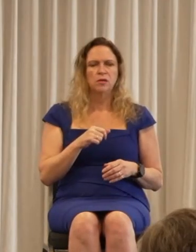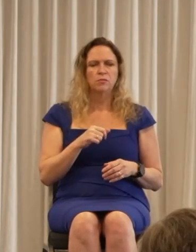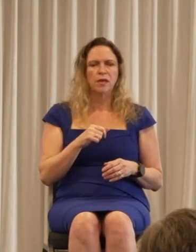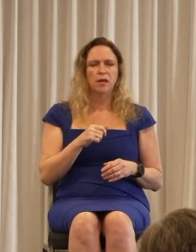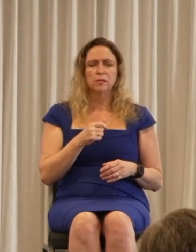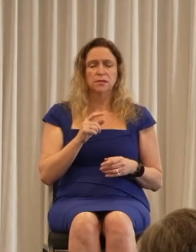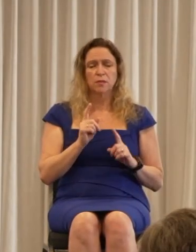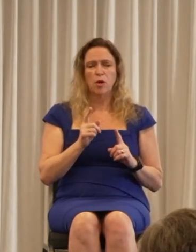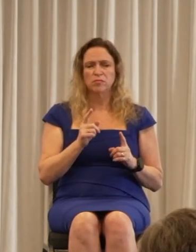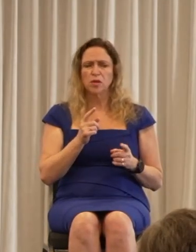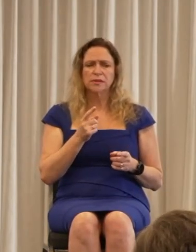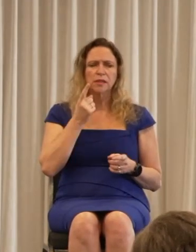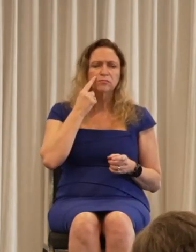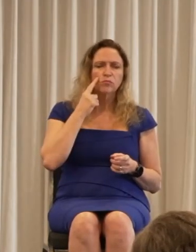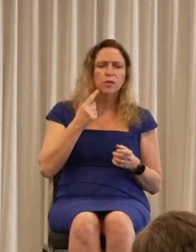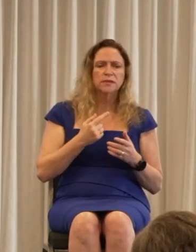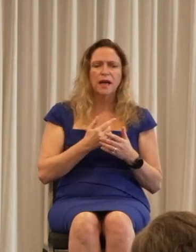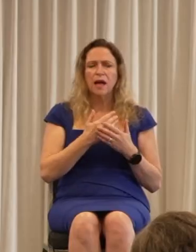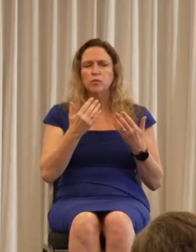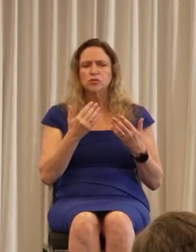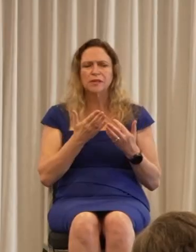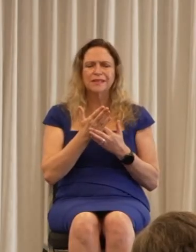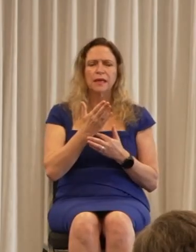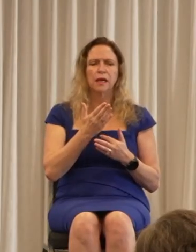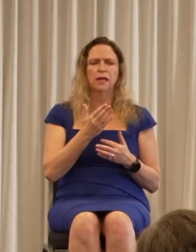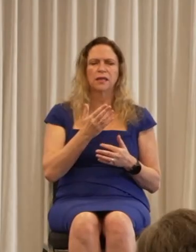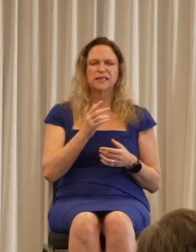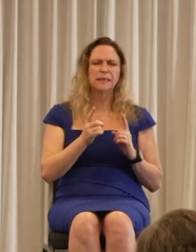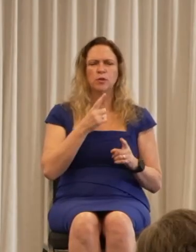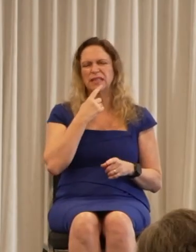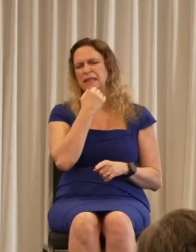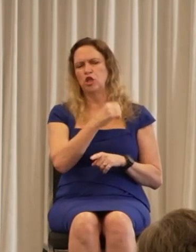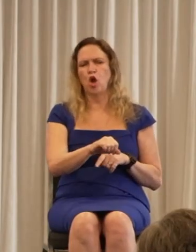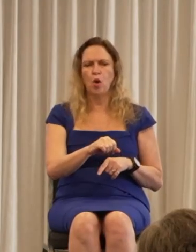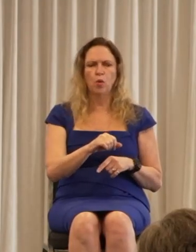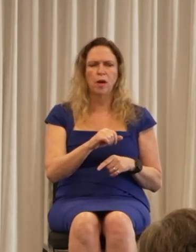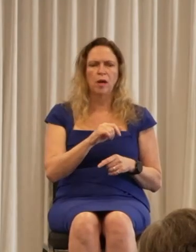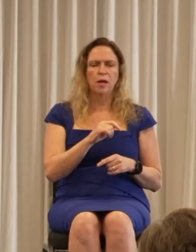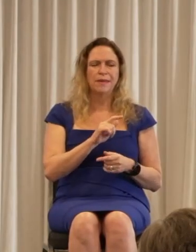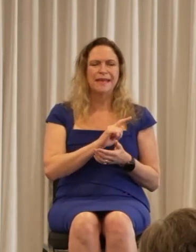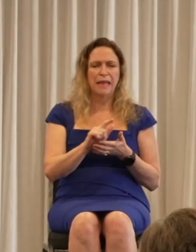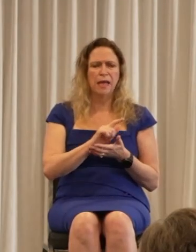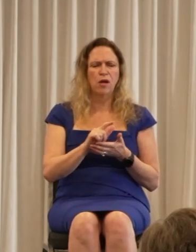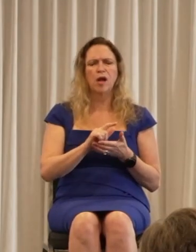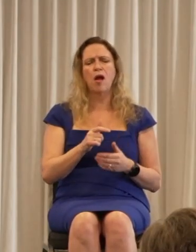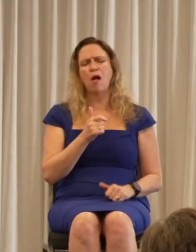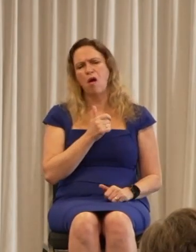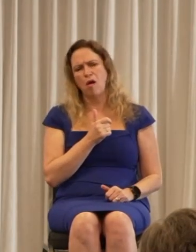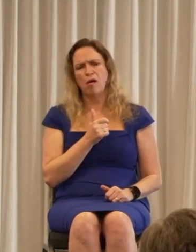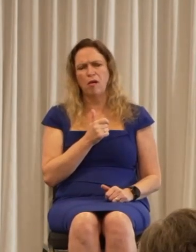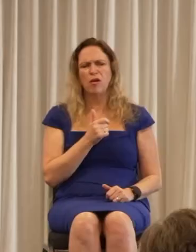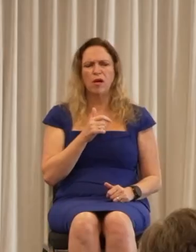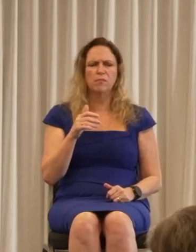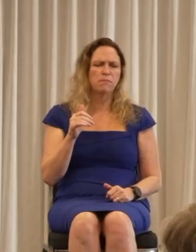through the day, and if I've sort of dissed something, I sort of get a bit, oh, hang on, I shouldn't have done that, because we're human, we're in our homes, and we're